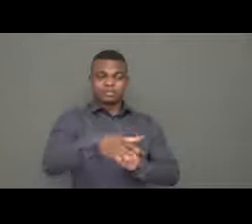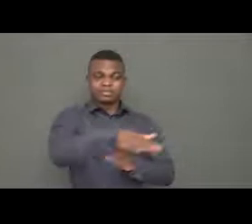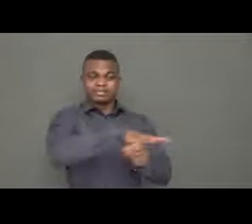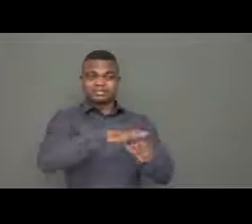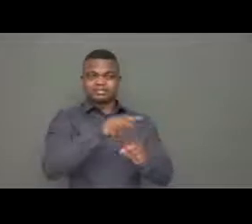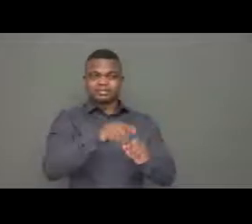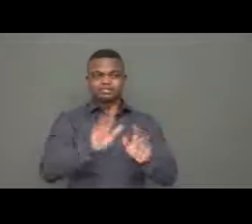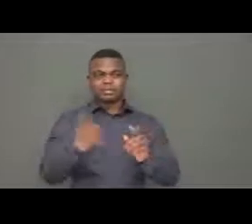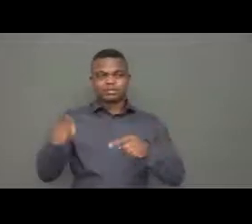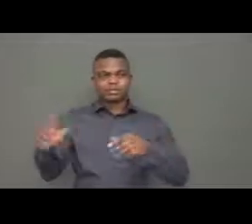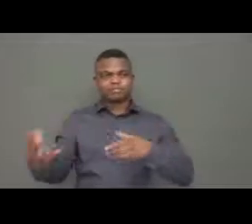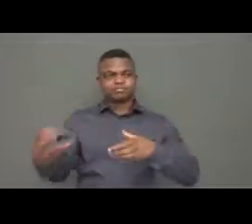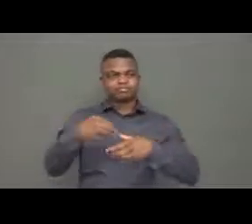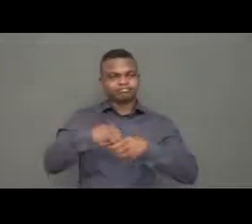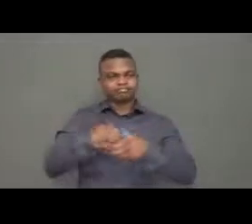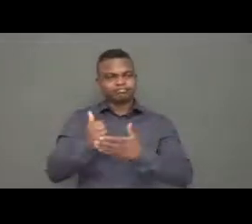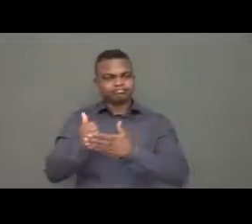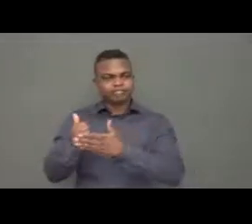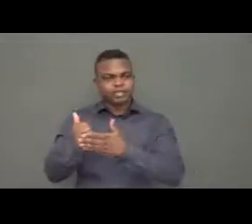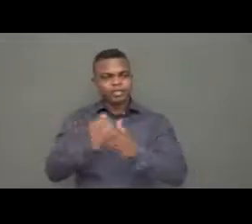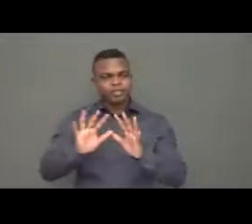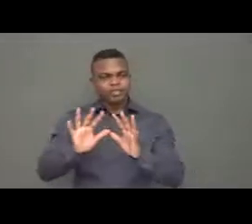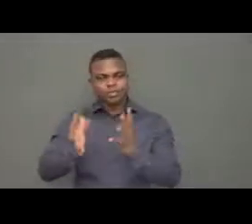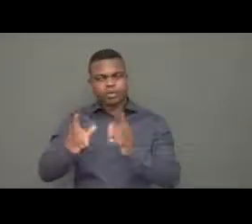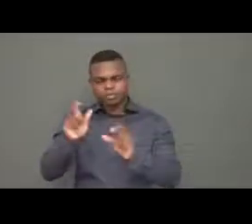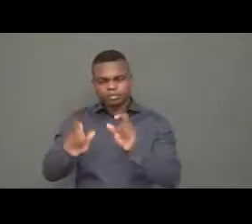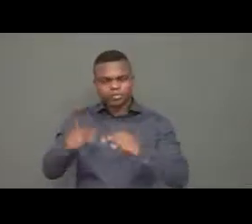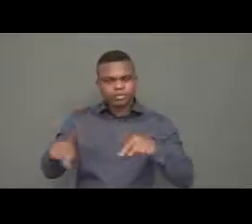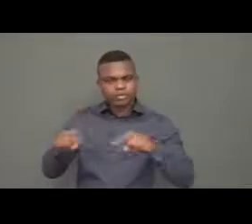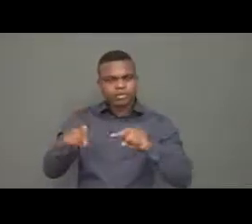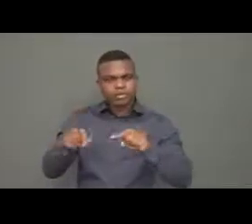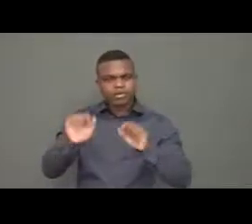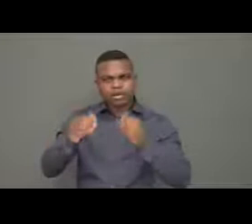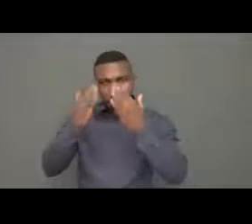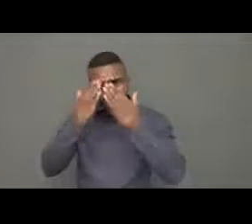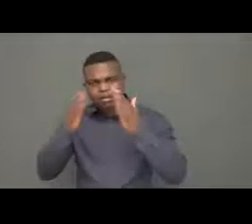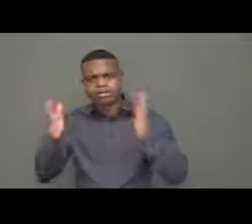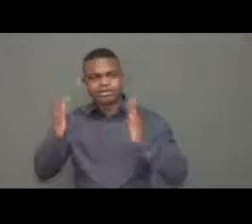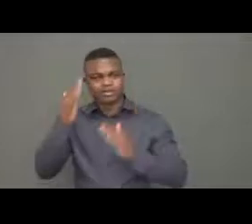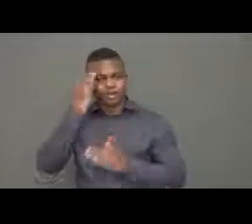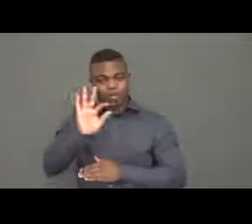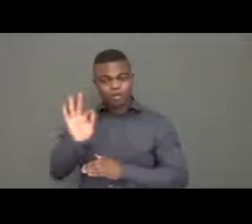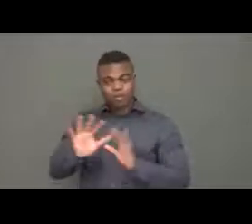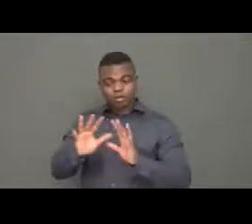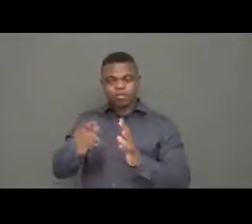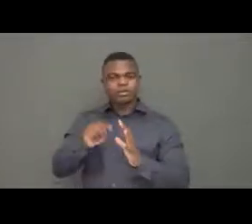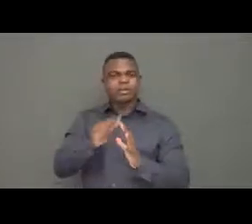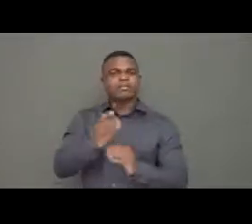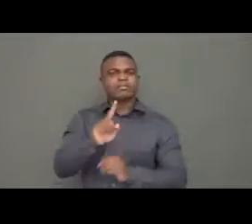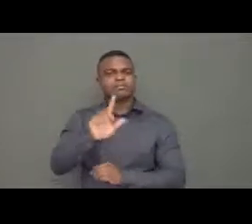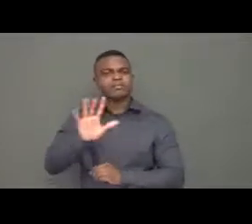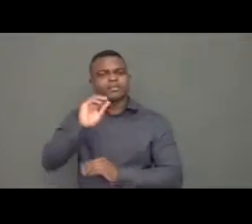my eyes to the fact that 15% of the world's population has a disability, either acquired or from